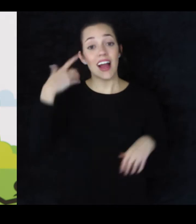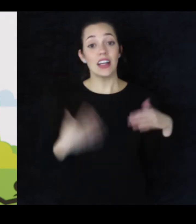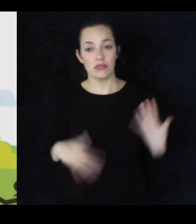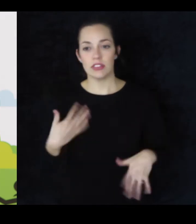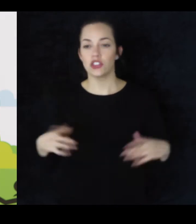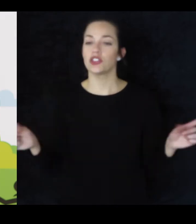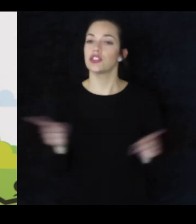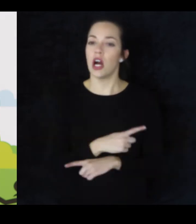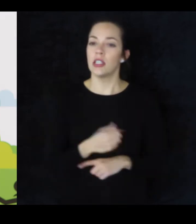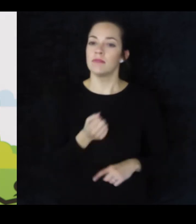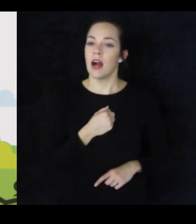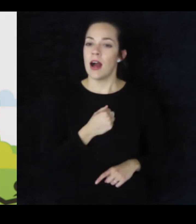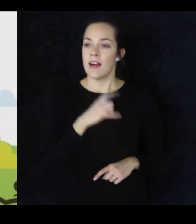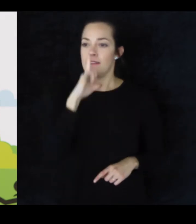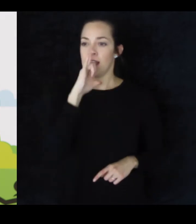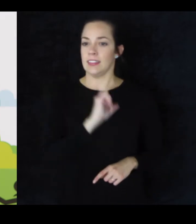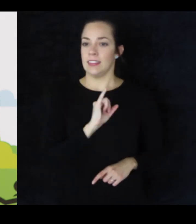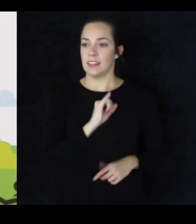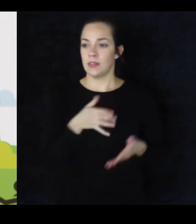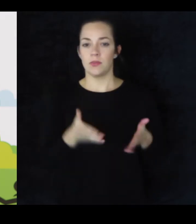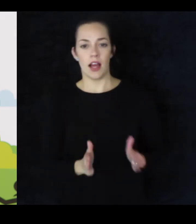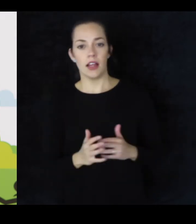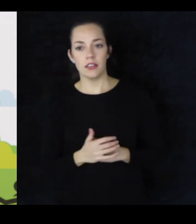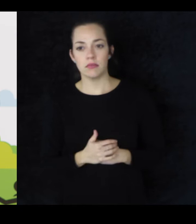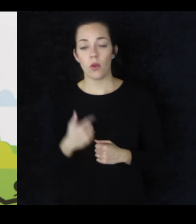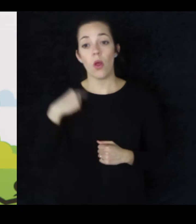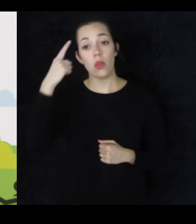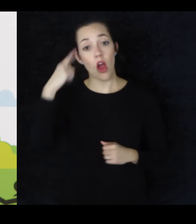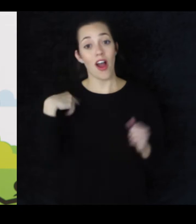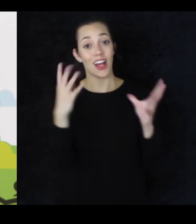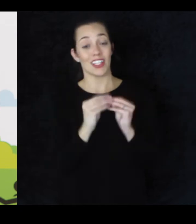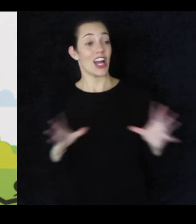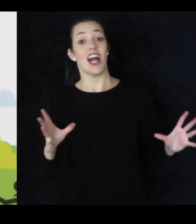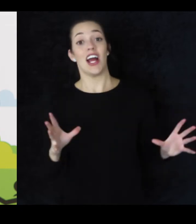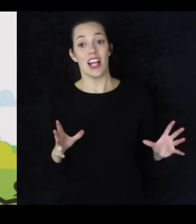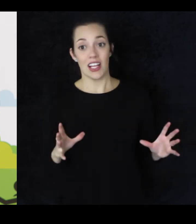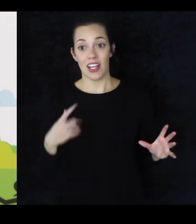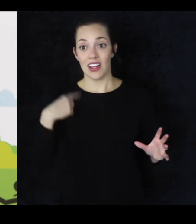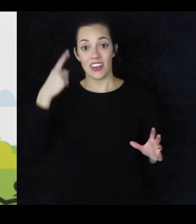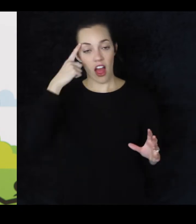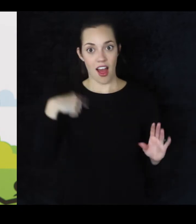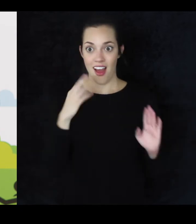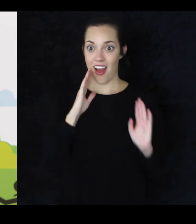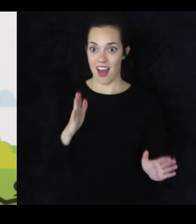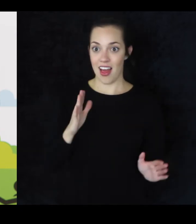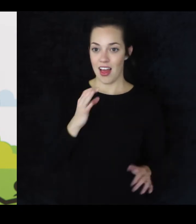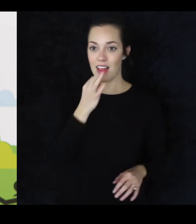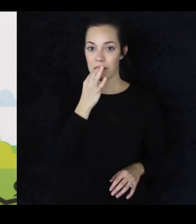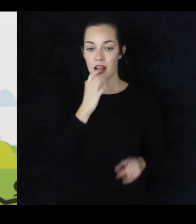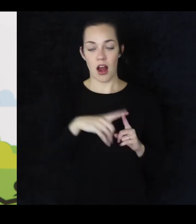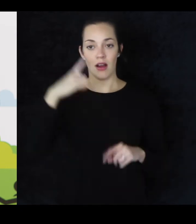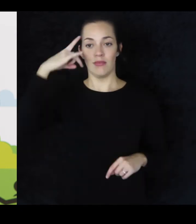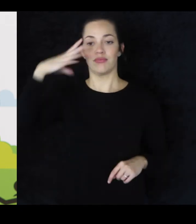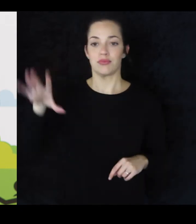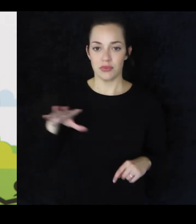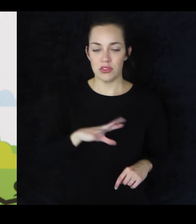of my perfectionism, and I thought it had gone after my brain injury, which was actually quite amazing and a relief to sort of suddenly